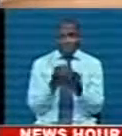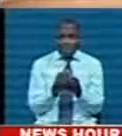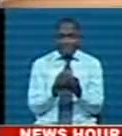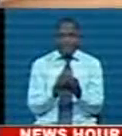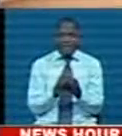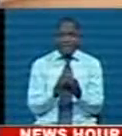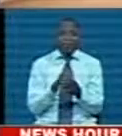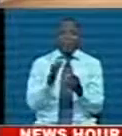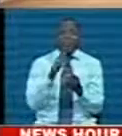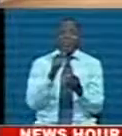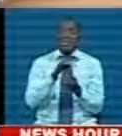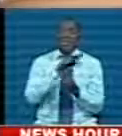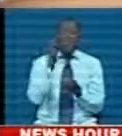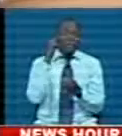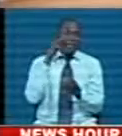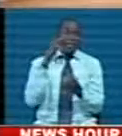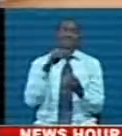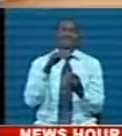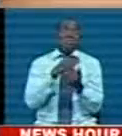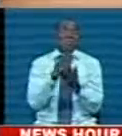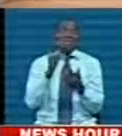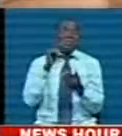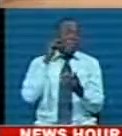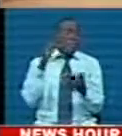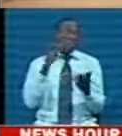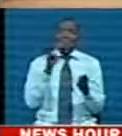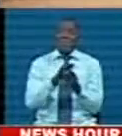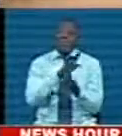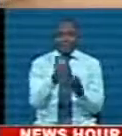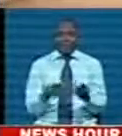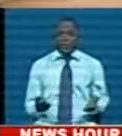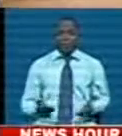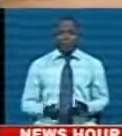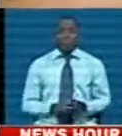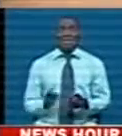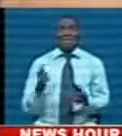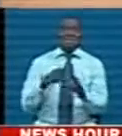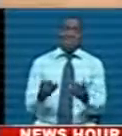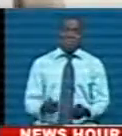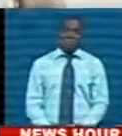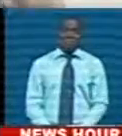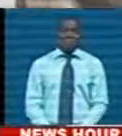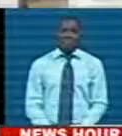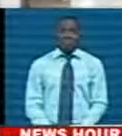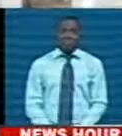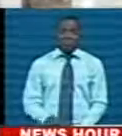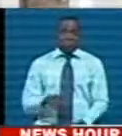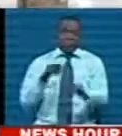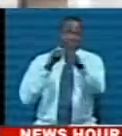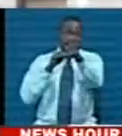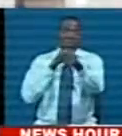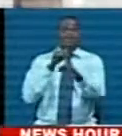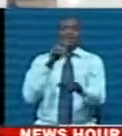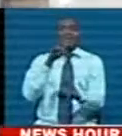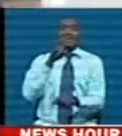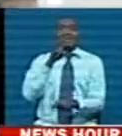is concerned, we've never heard anything, we've never had any meeting with anybody till this very day. This